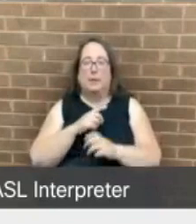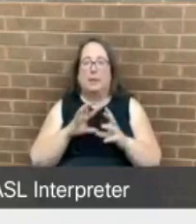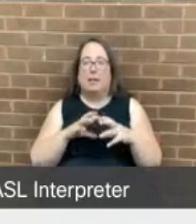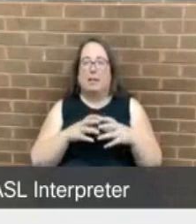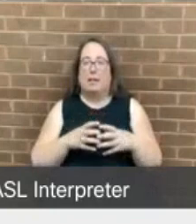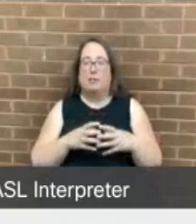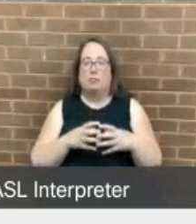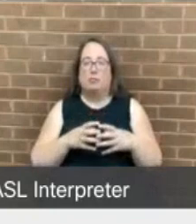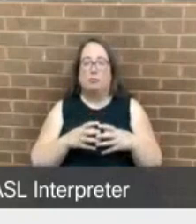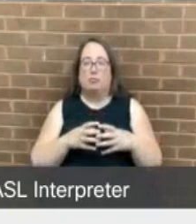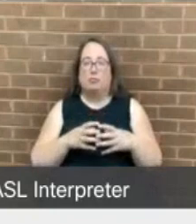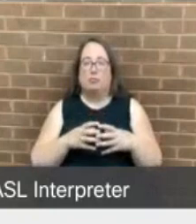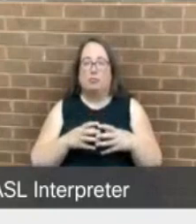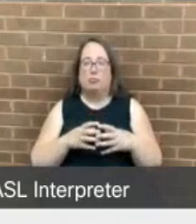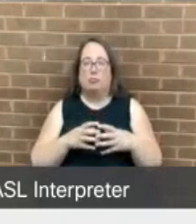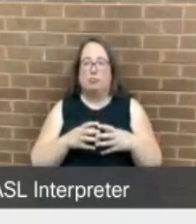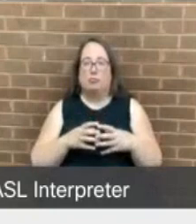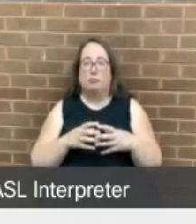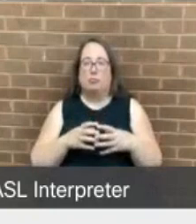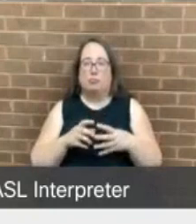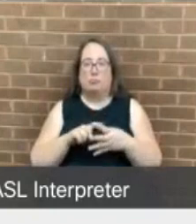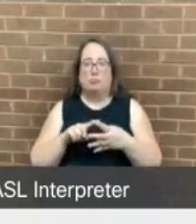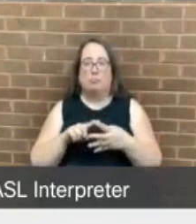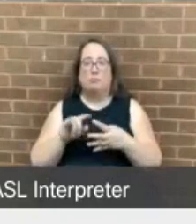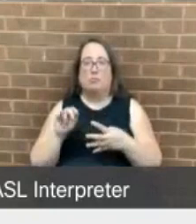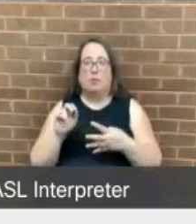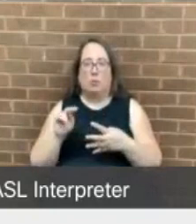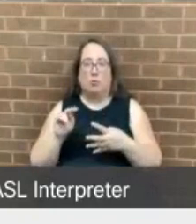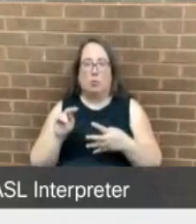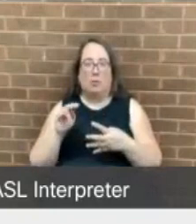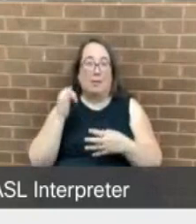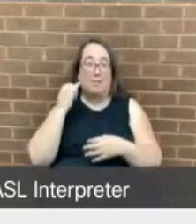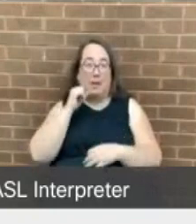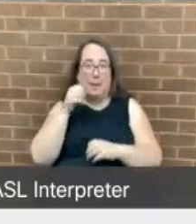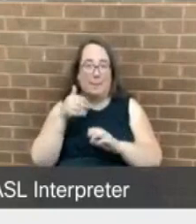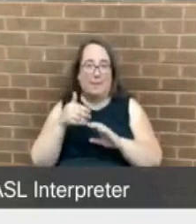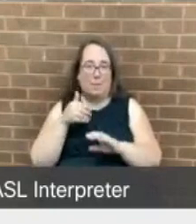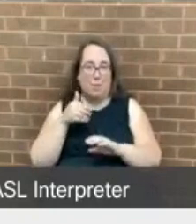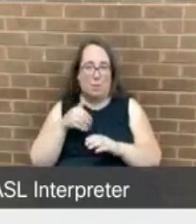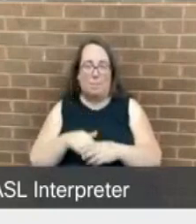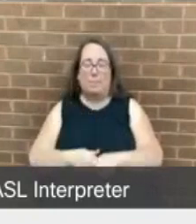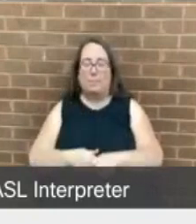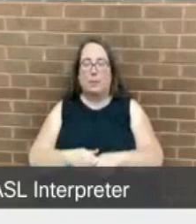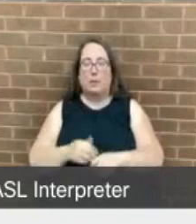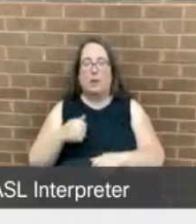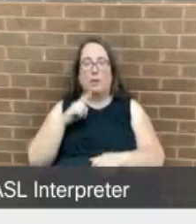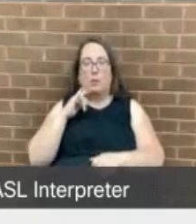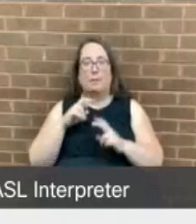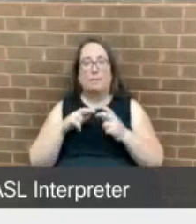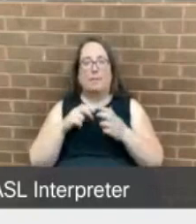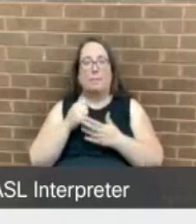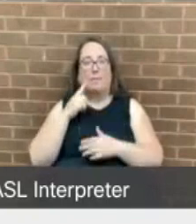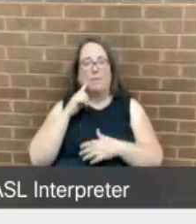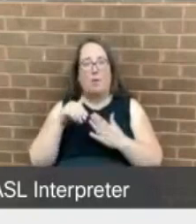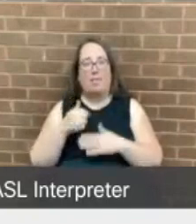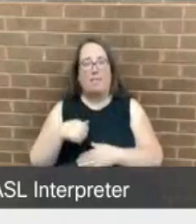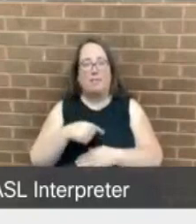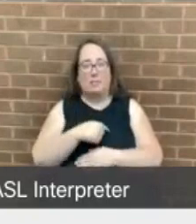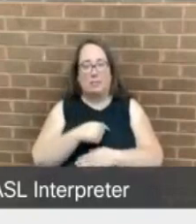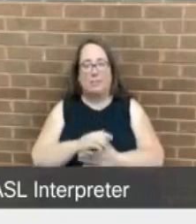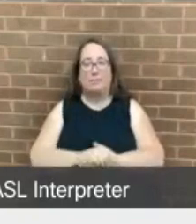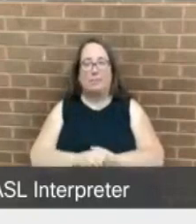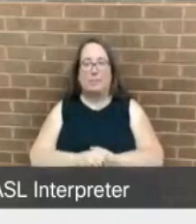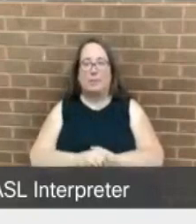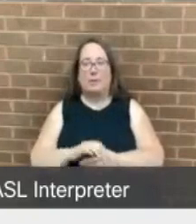early in January, if not before? I think that would be very helpful for all of us. And so